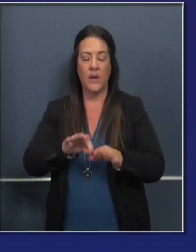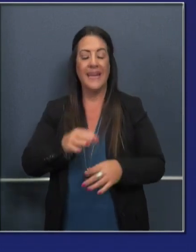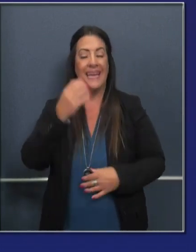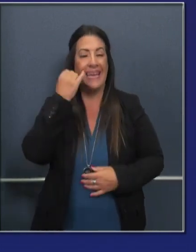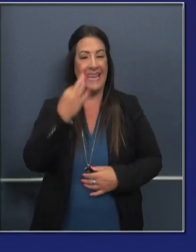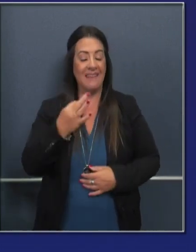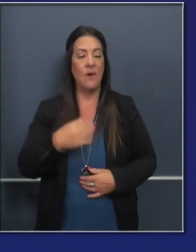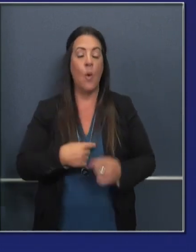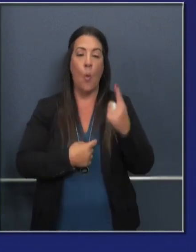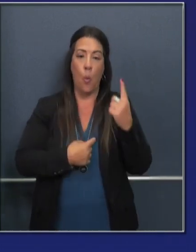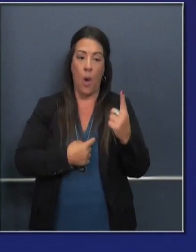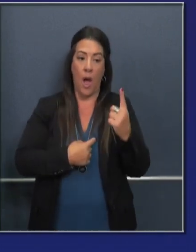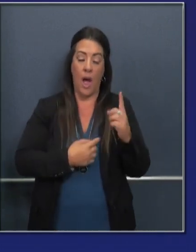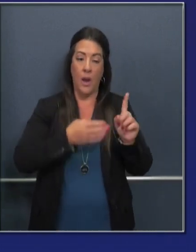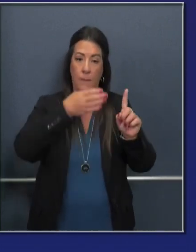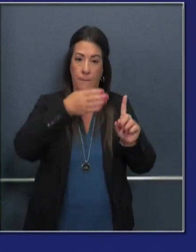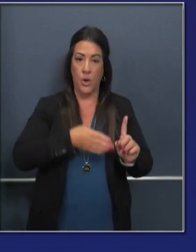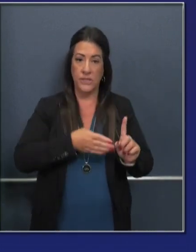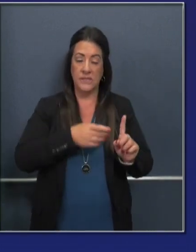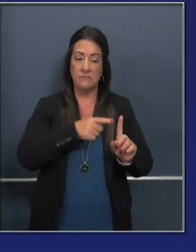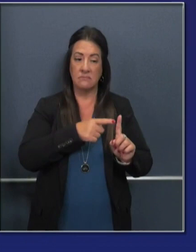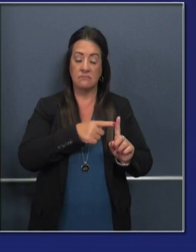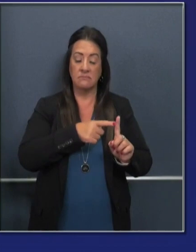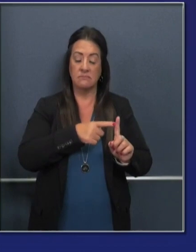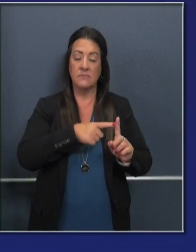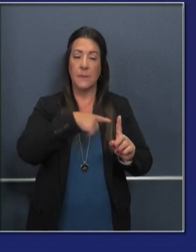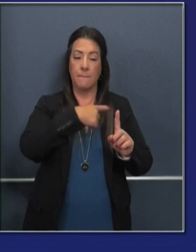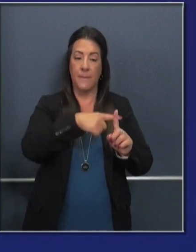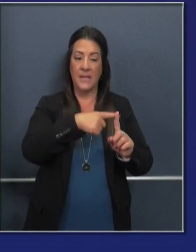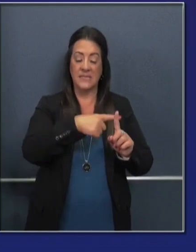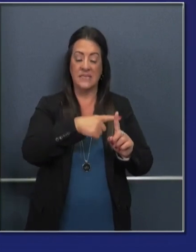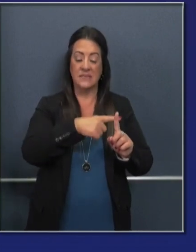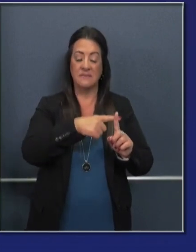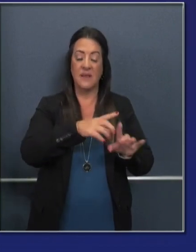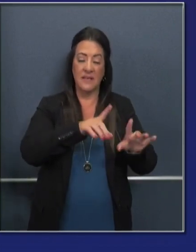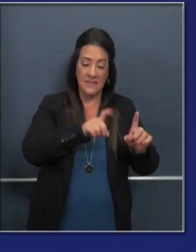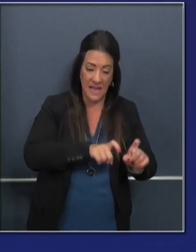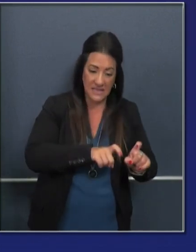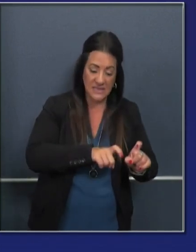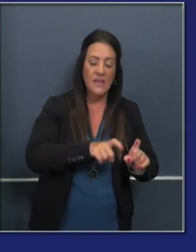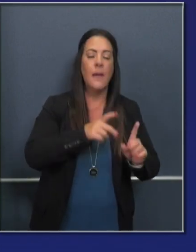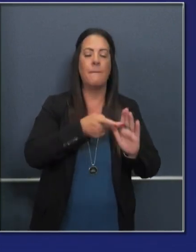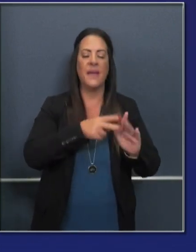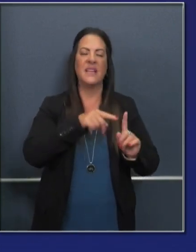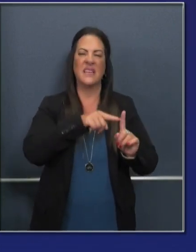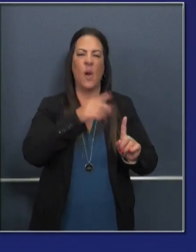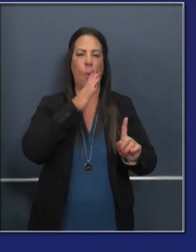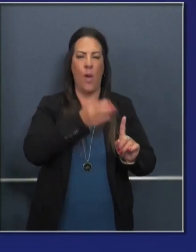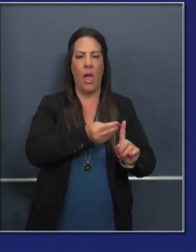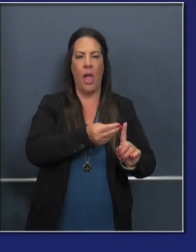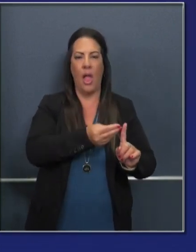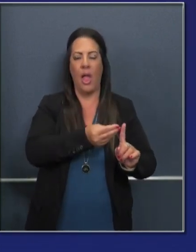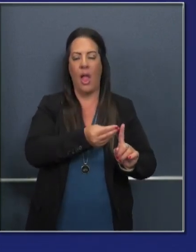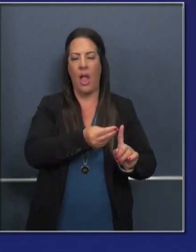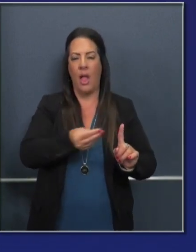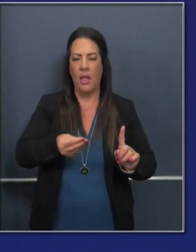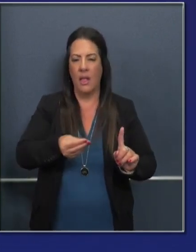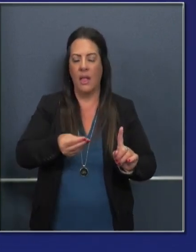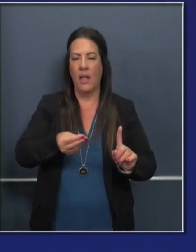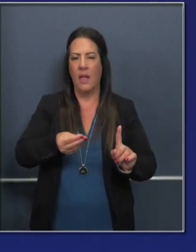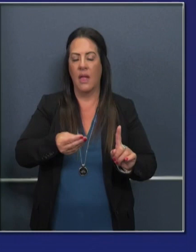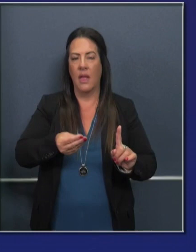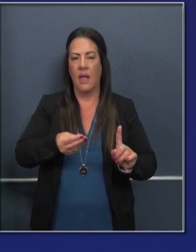person, if the R effective is one, that person is going to infect one other person. If that R effective goes up to